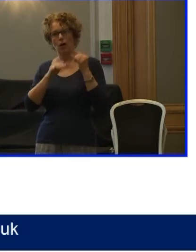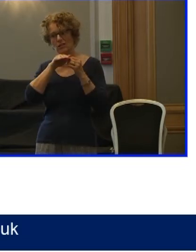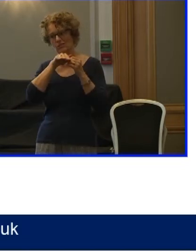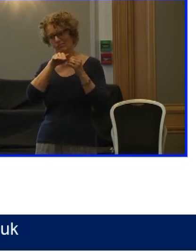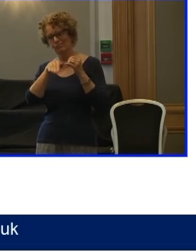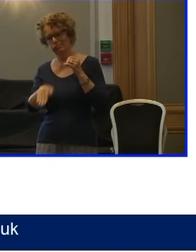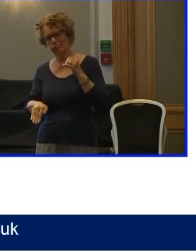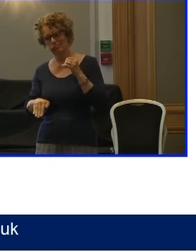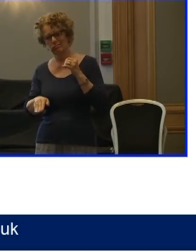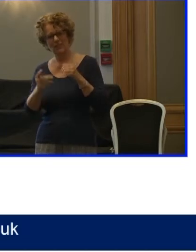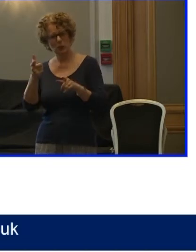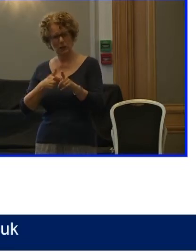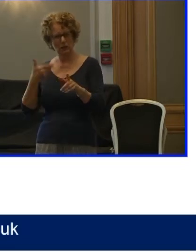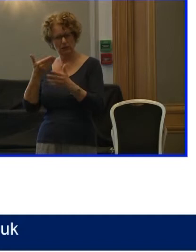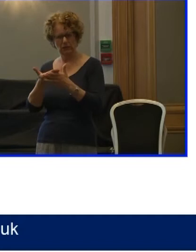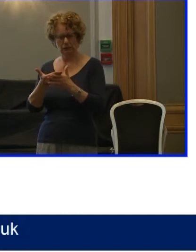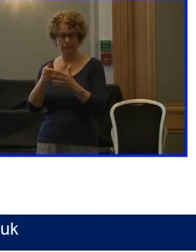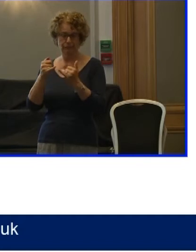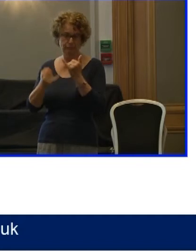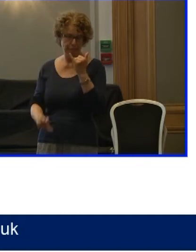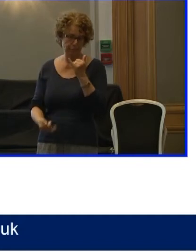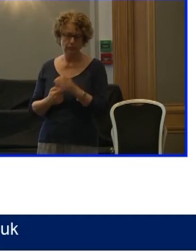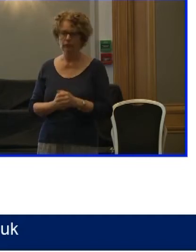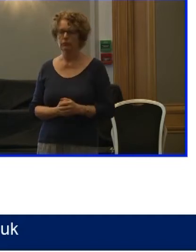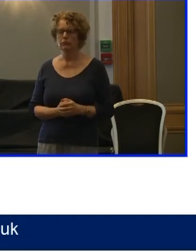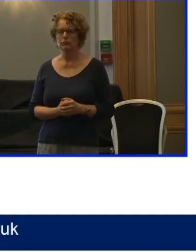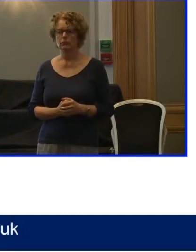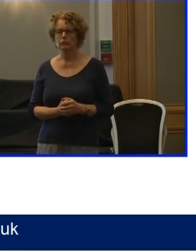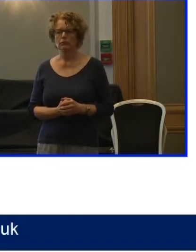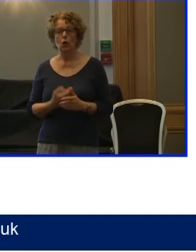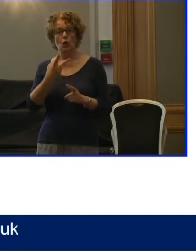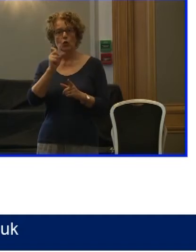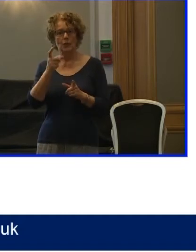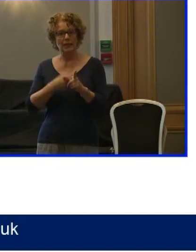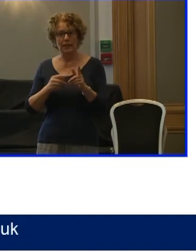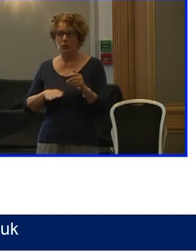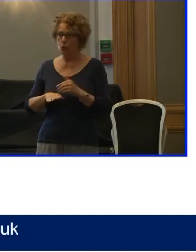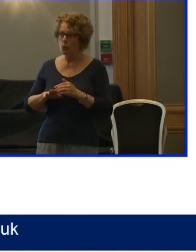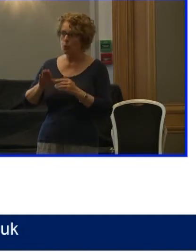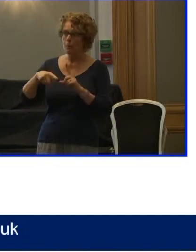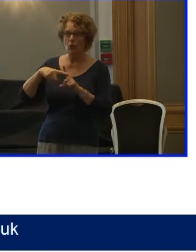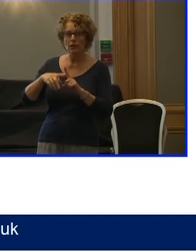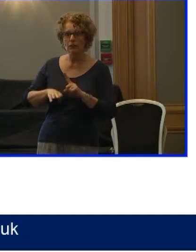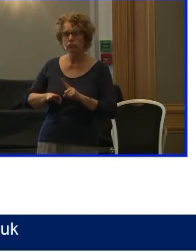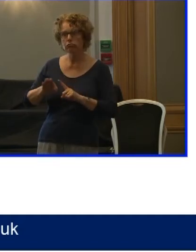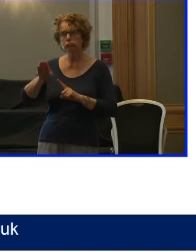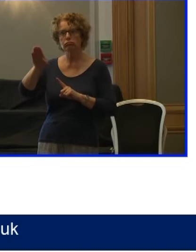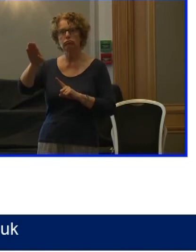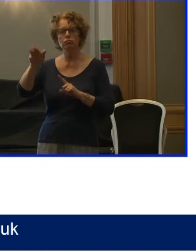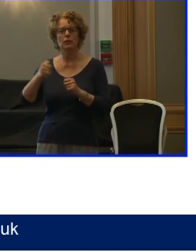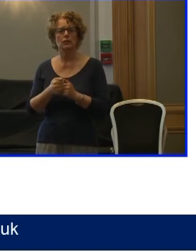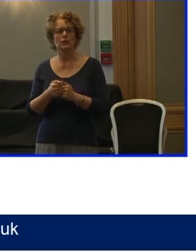the last couple of years with this. The previous 20 years, we had a positive trend in people's experiences of